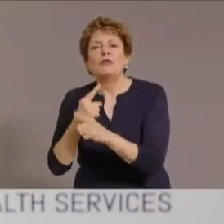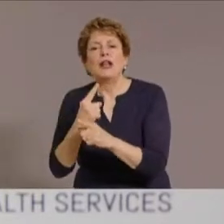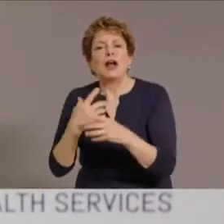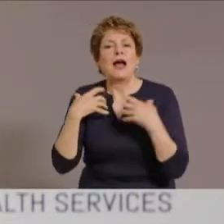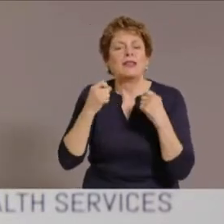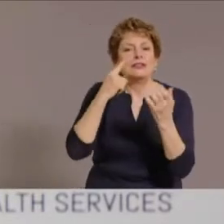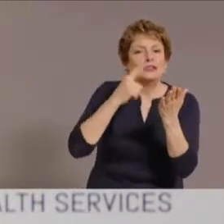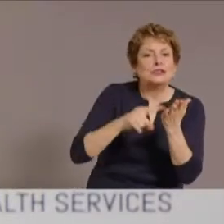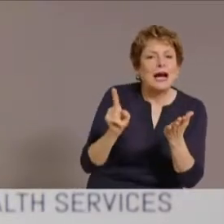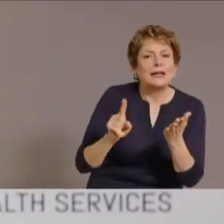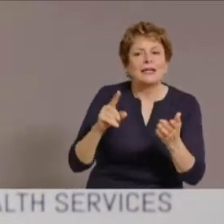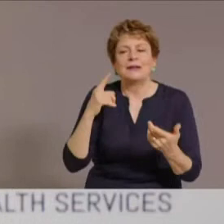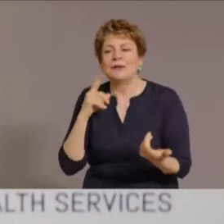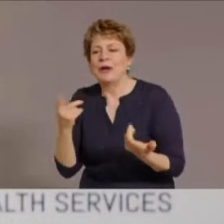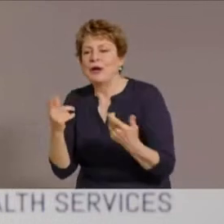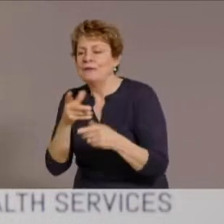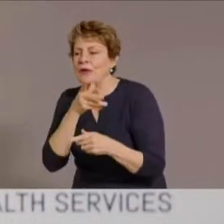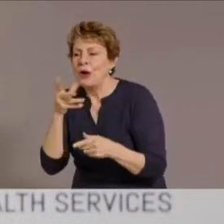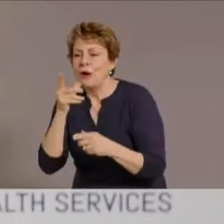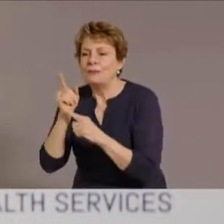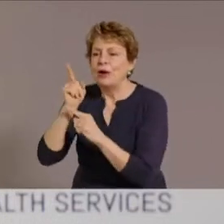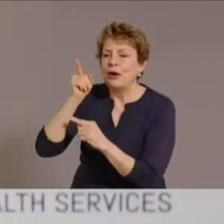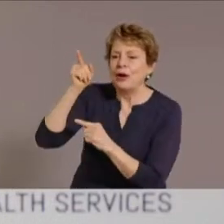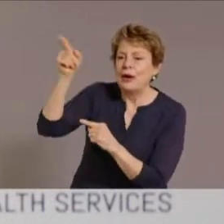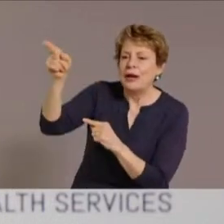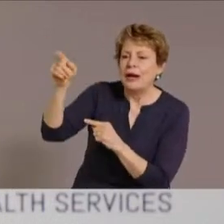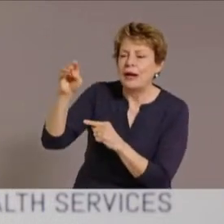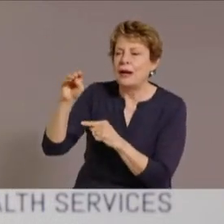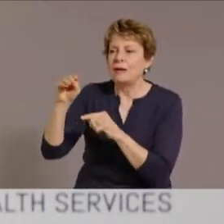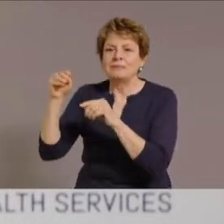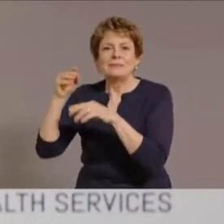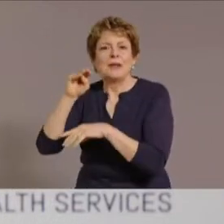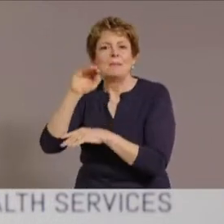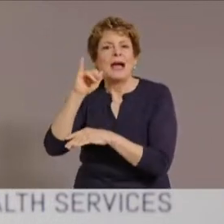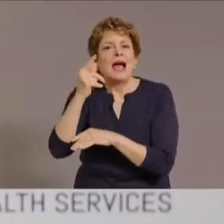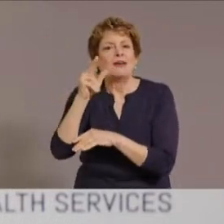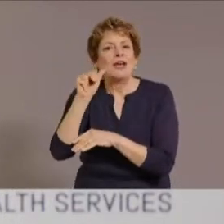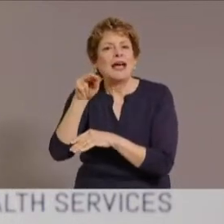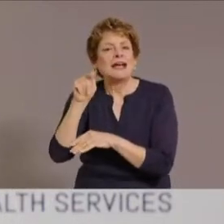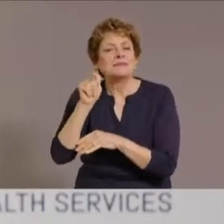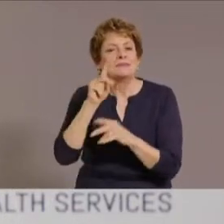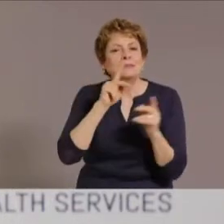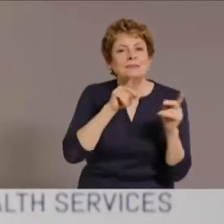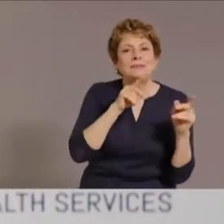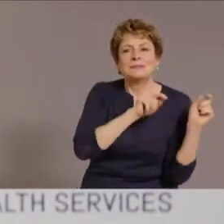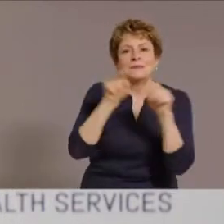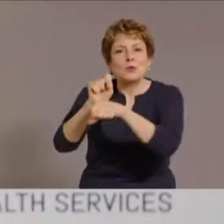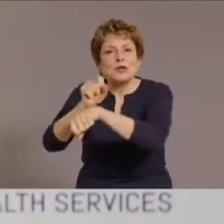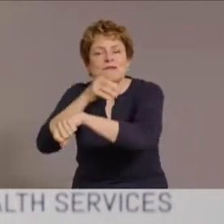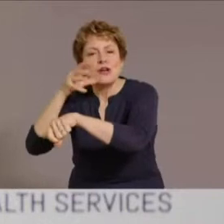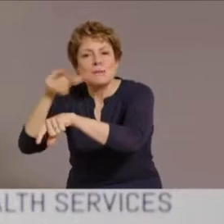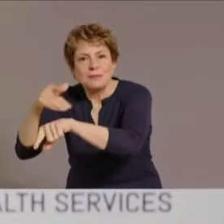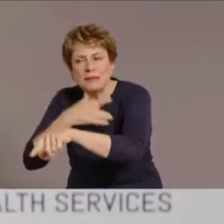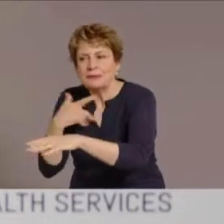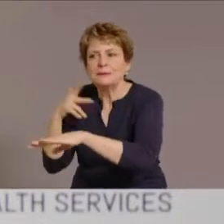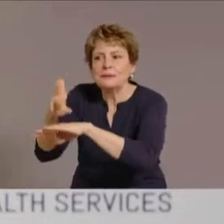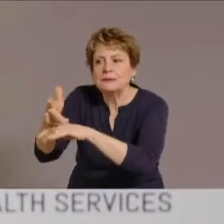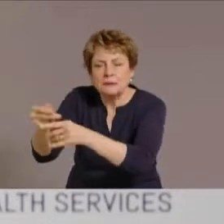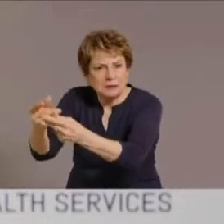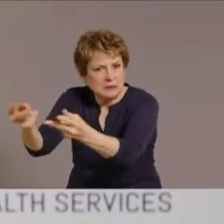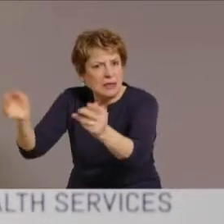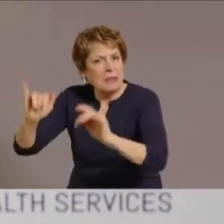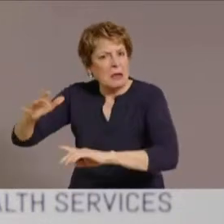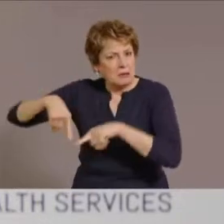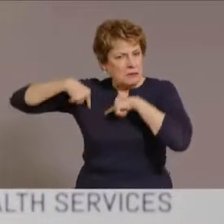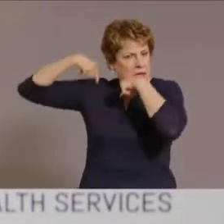farm workers and out in rural areas. Now they're offering vaccine through those mobile areas. So some of the county health departments are taking them up on